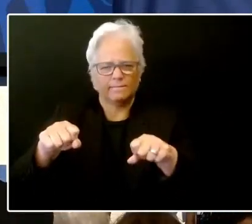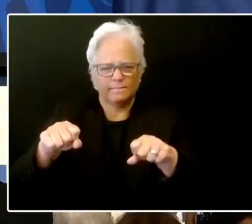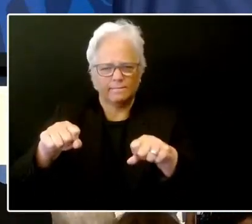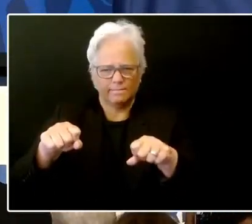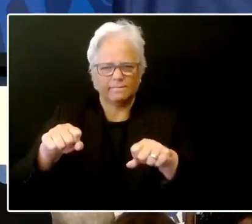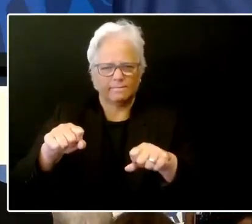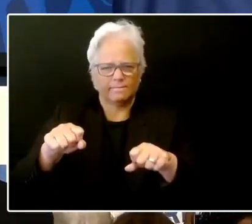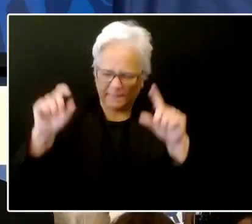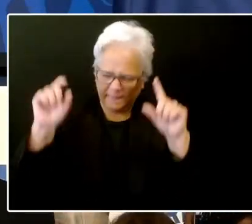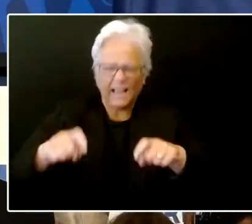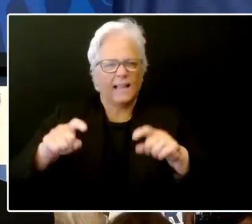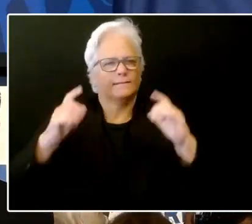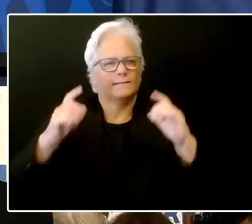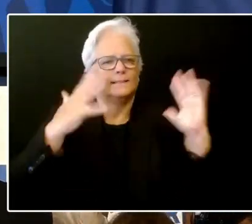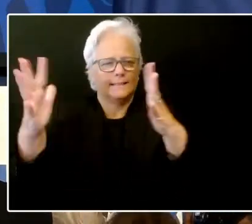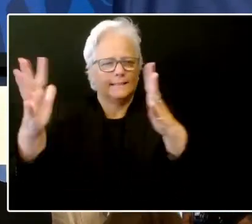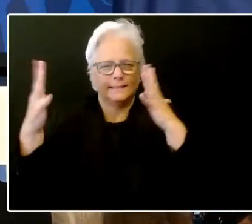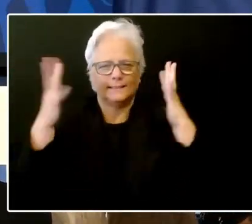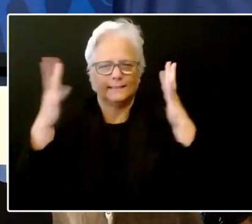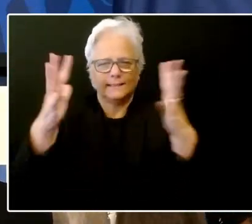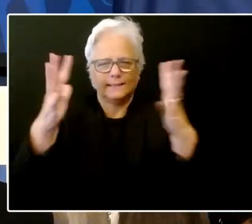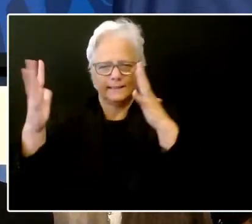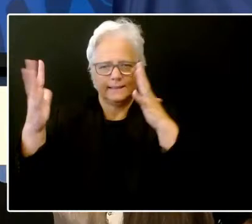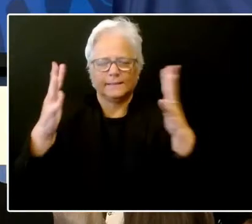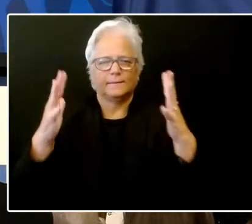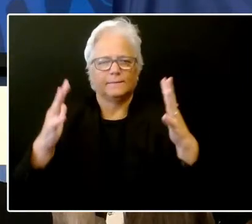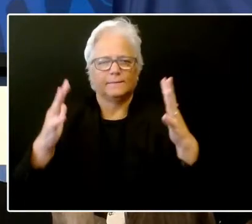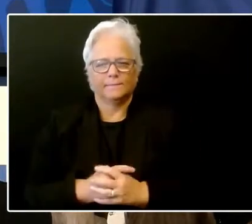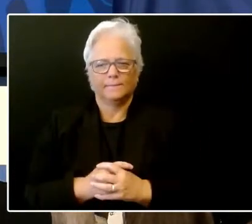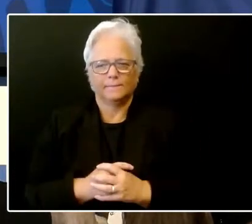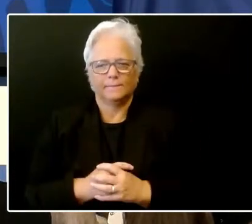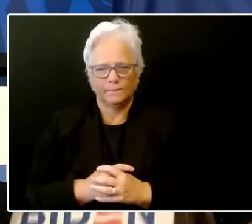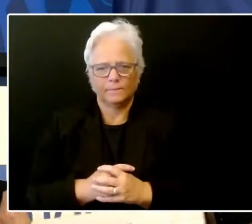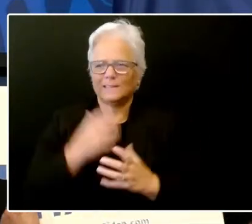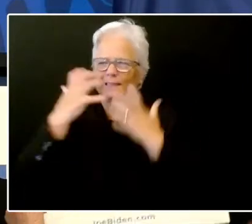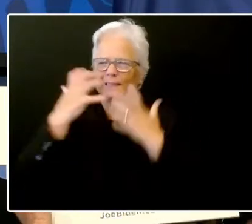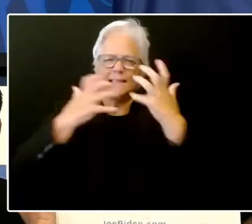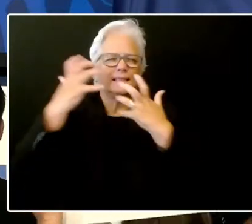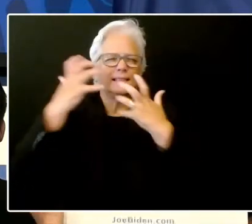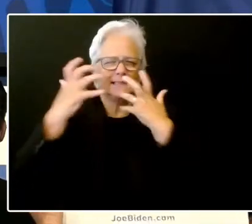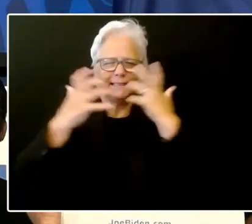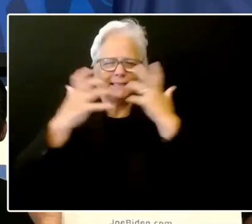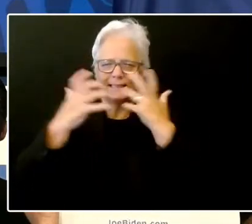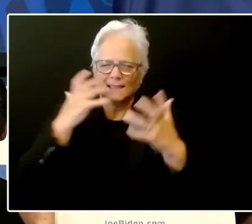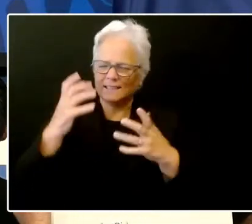We know what hard work looks like. We like hard work. Hard work is good work.